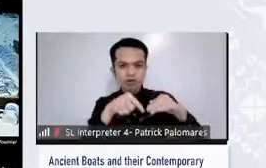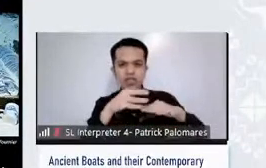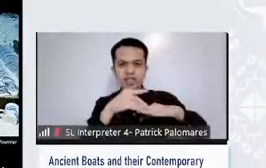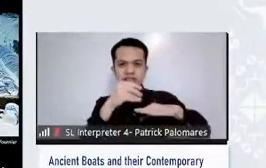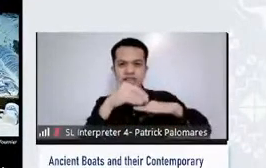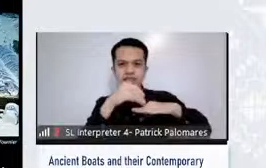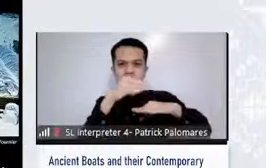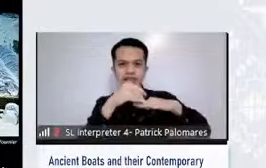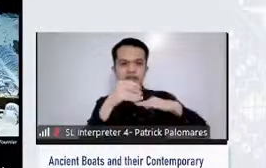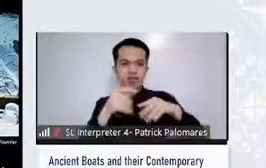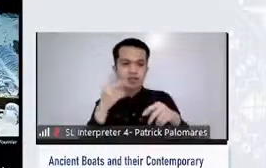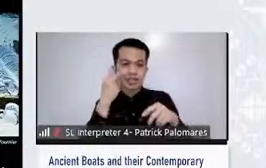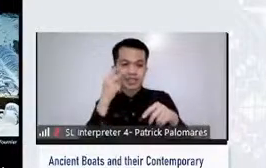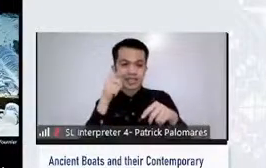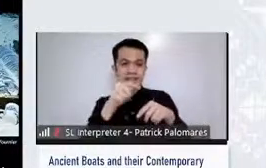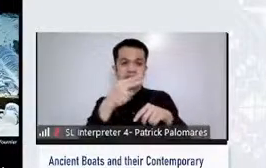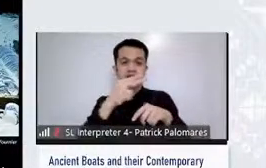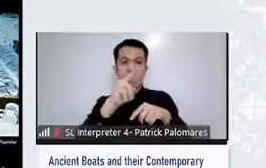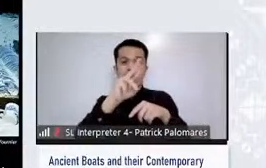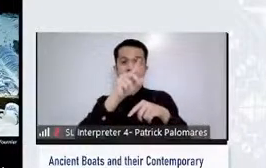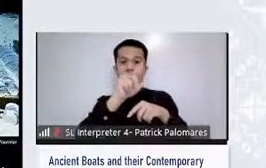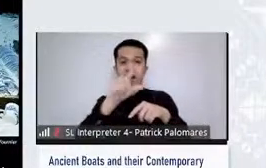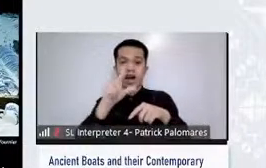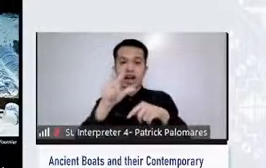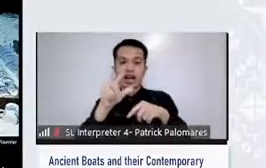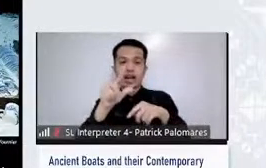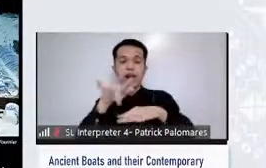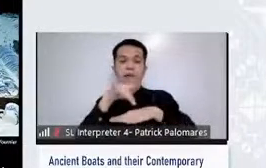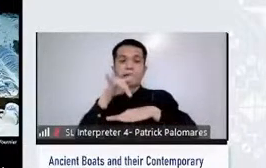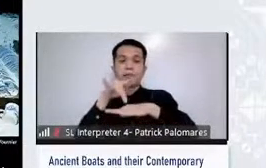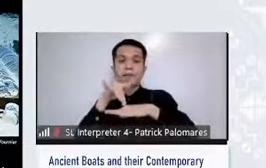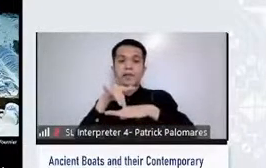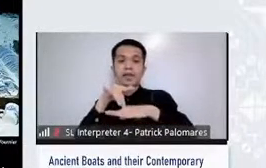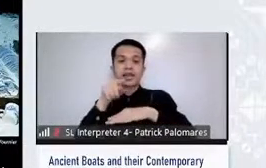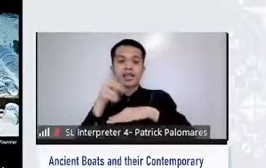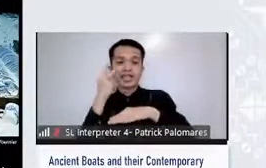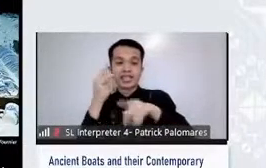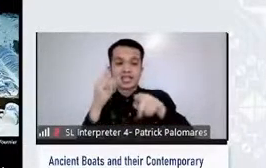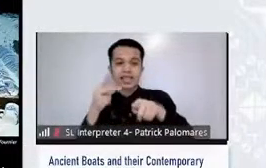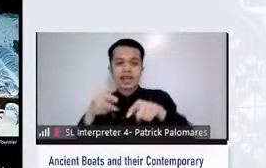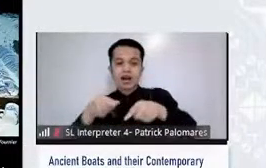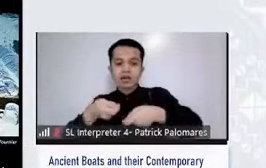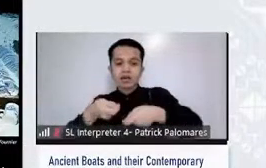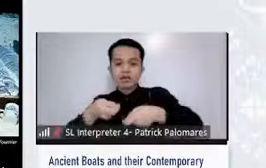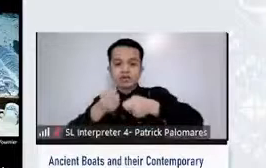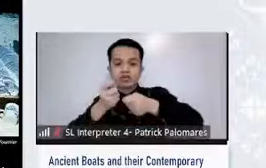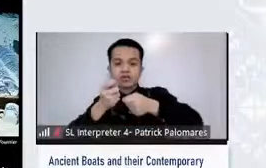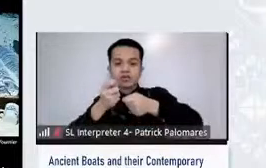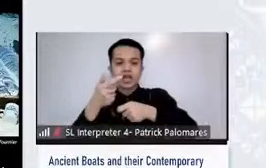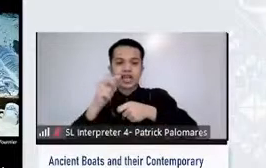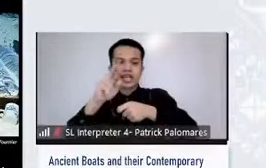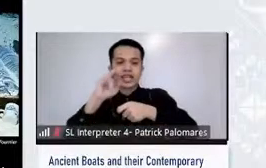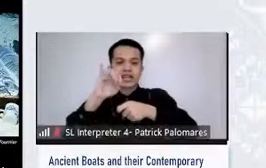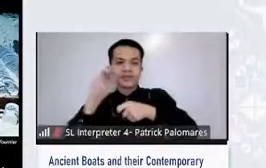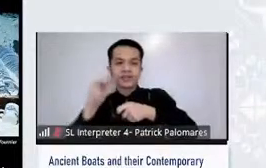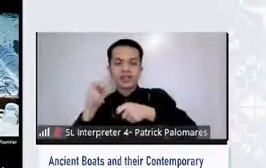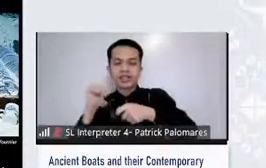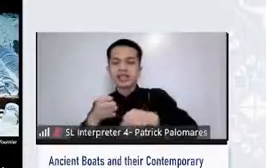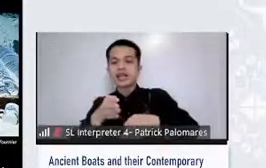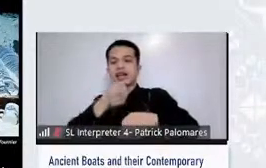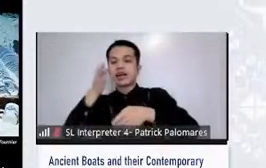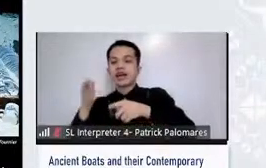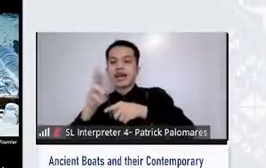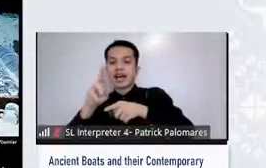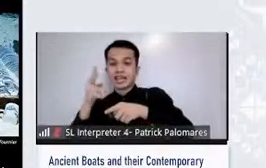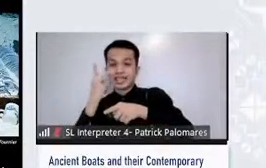hull. On the middle photo is the excavation, the Griffin. And on the right side, is you can see